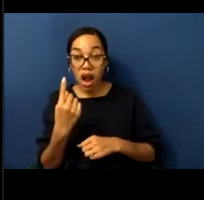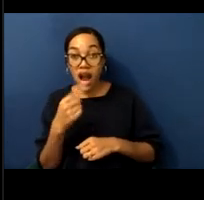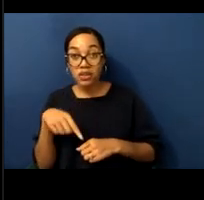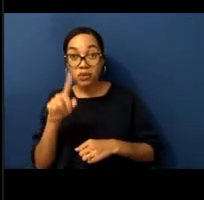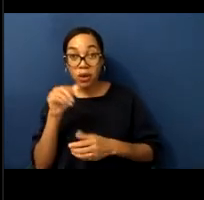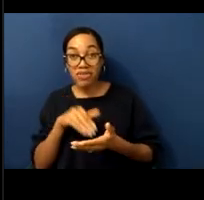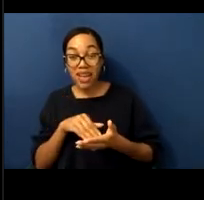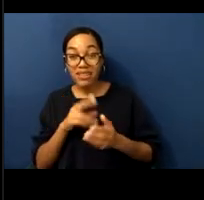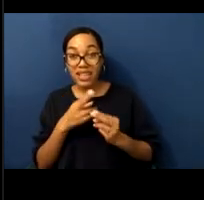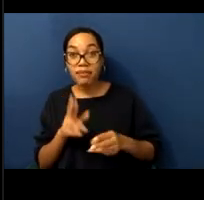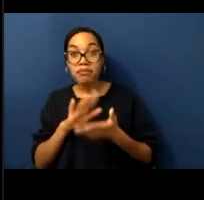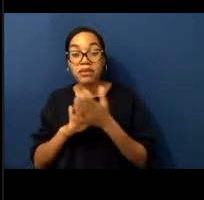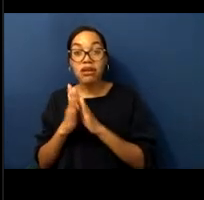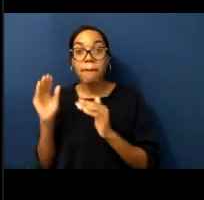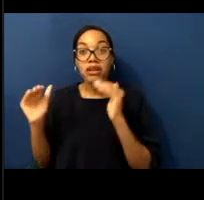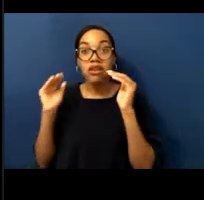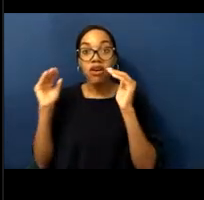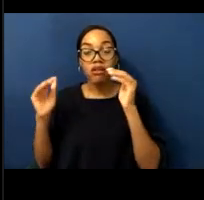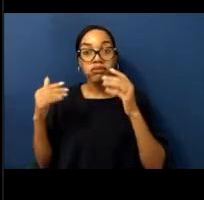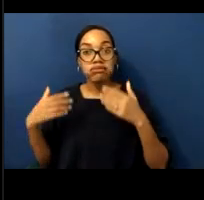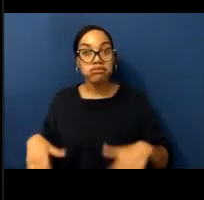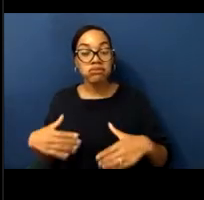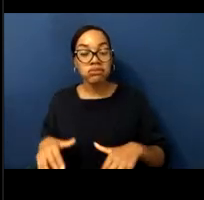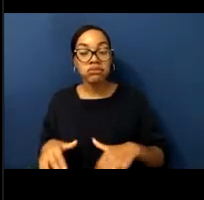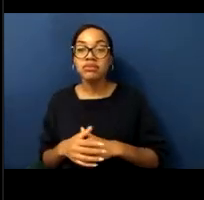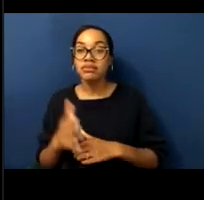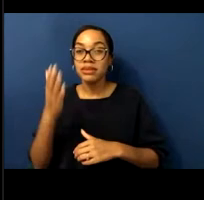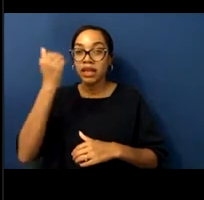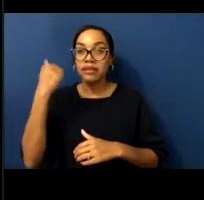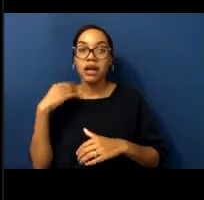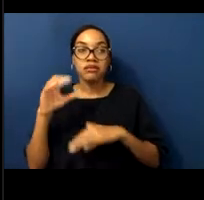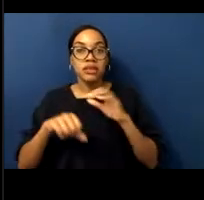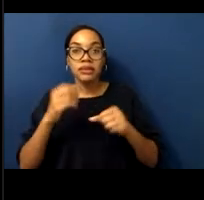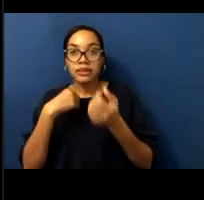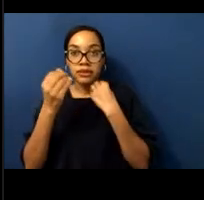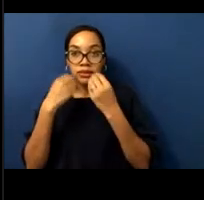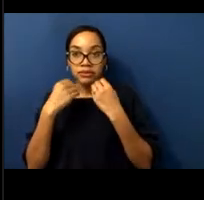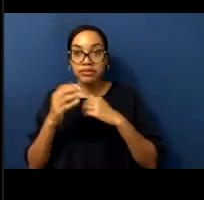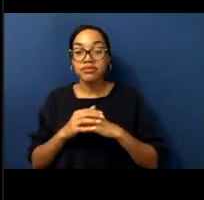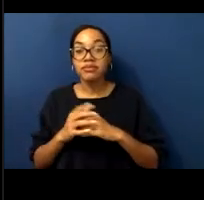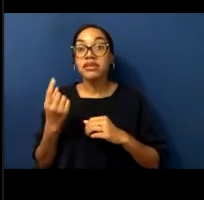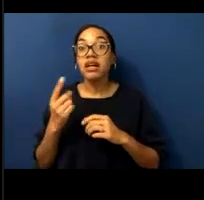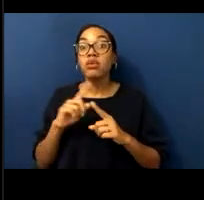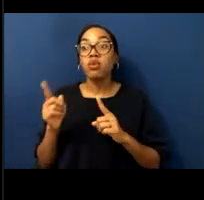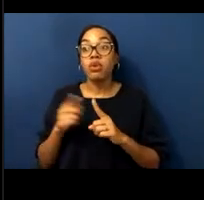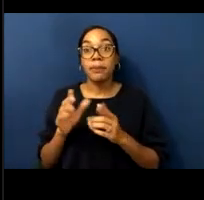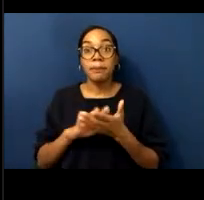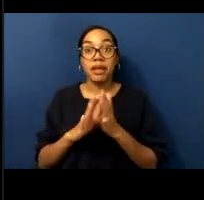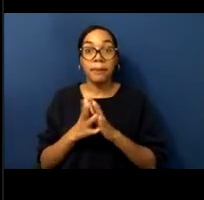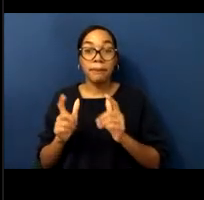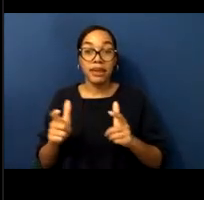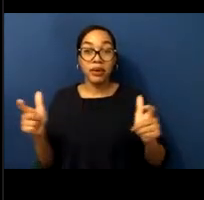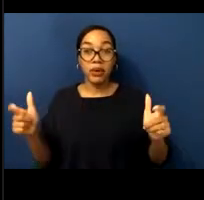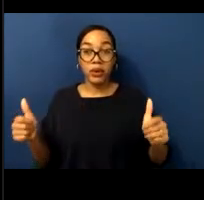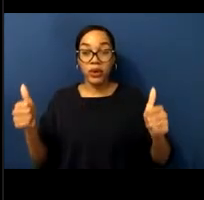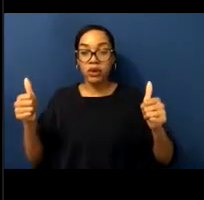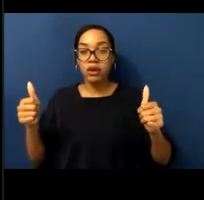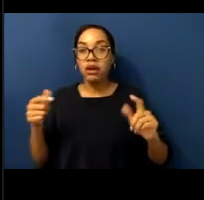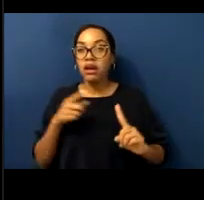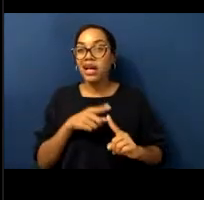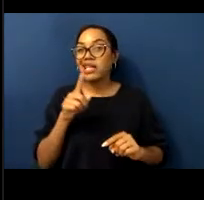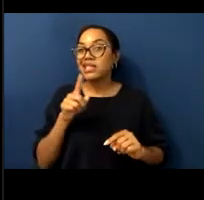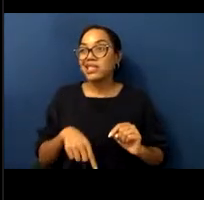ones I showed earlier, there's not too many animals out there that can eat a leatherback turtle. I have seen some videos of tiger